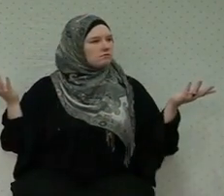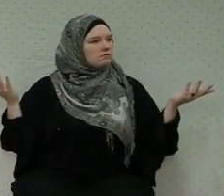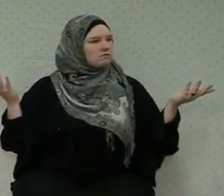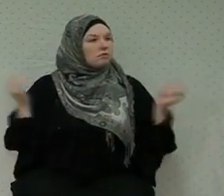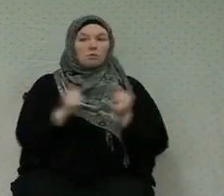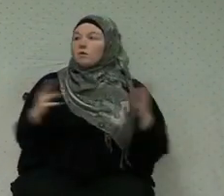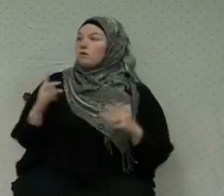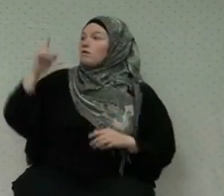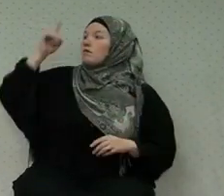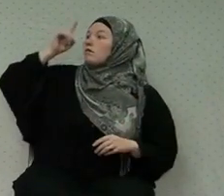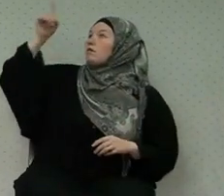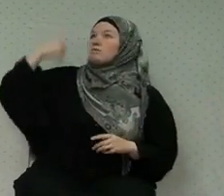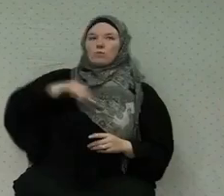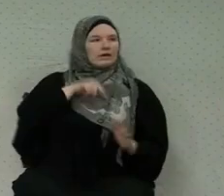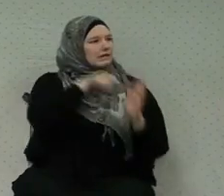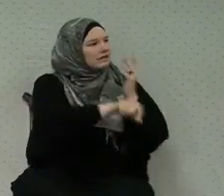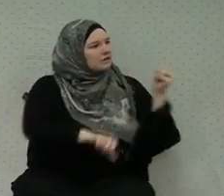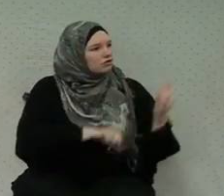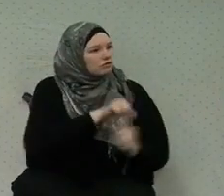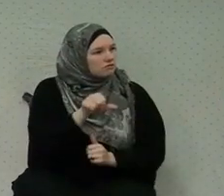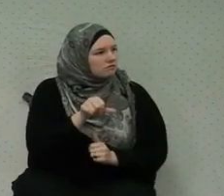Without him, we are killing each other.